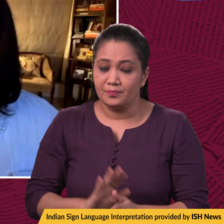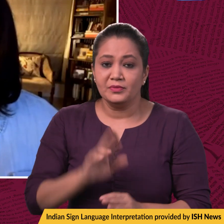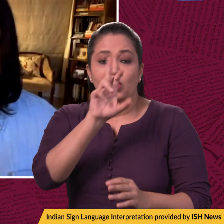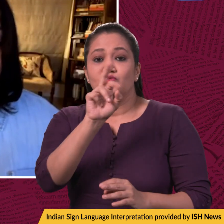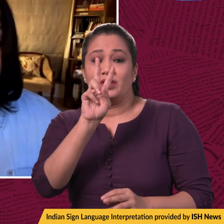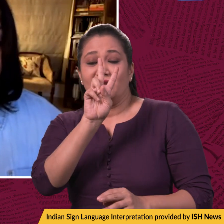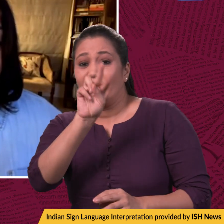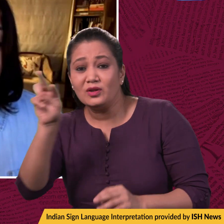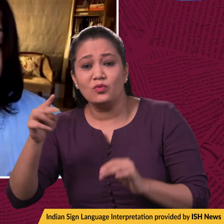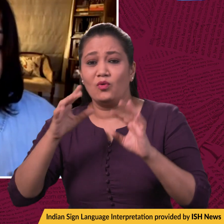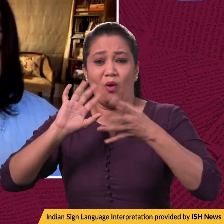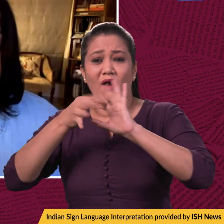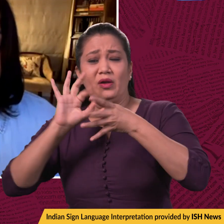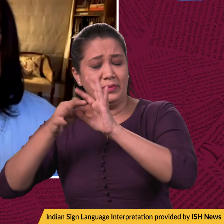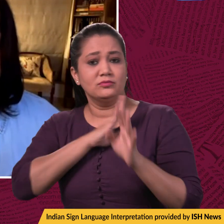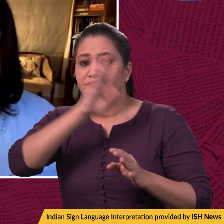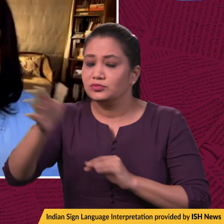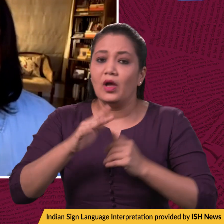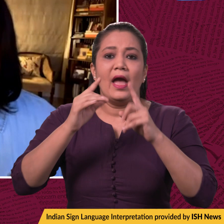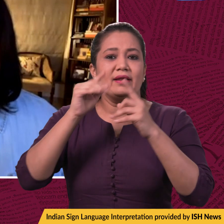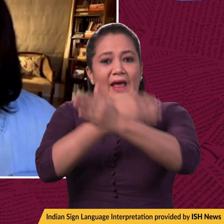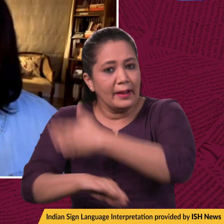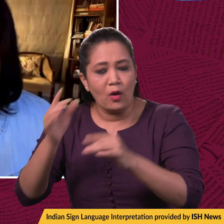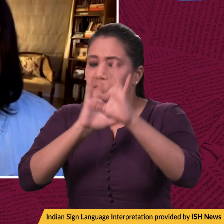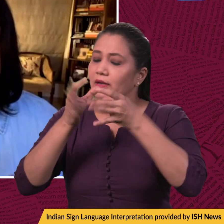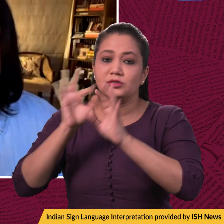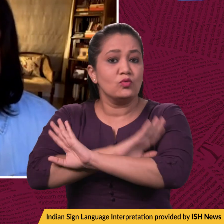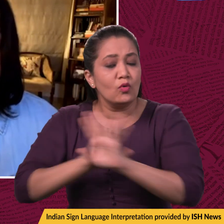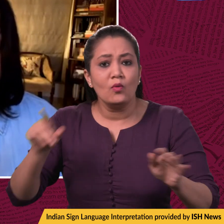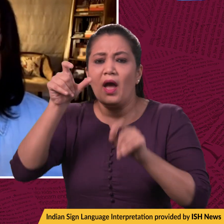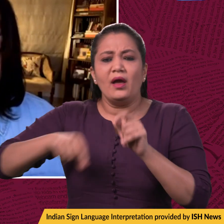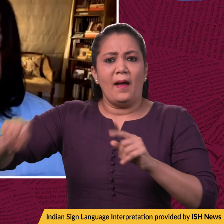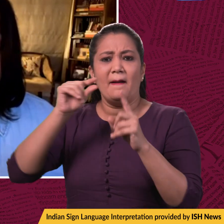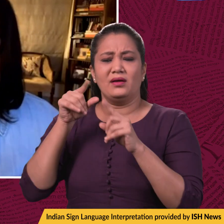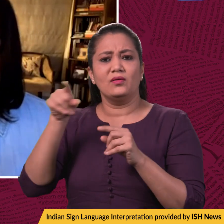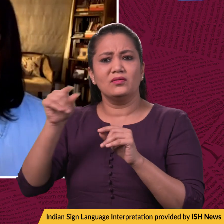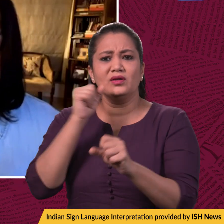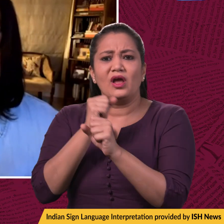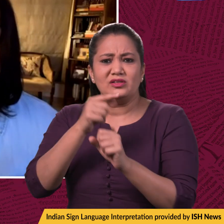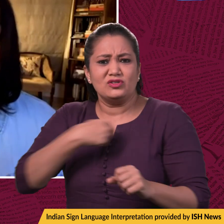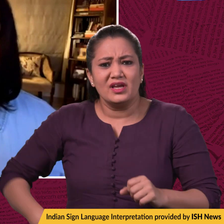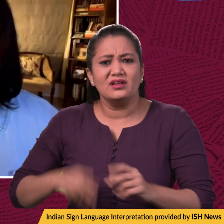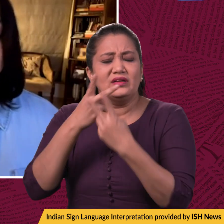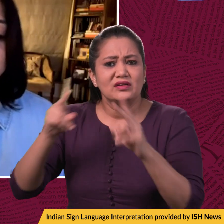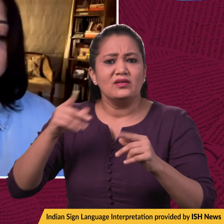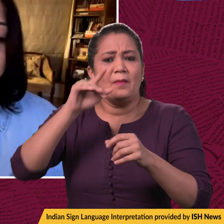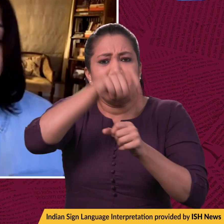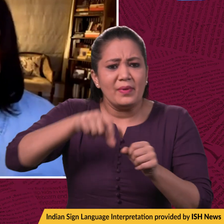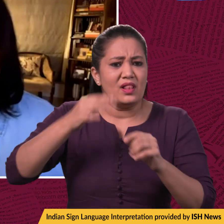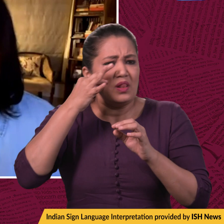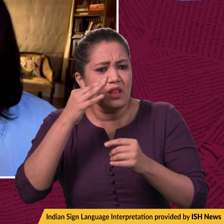Winter Olympics and Paralympics, given that the People's Republic of China's ongoing genocide and crimes against